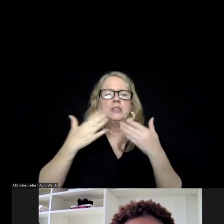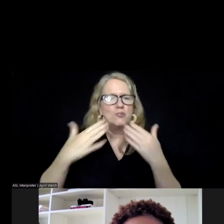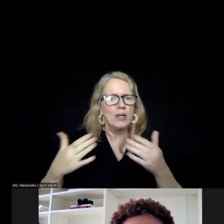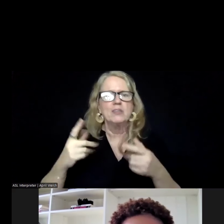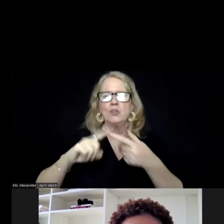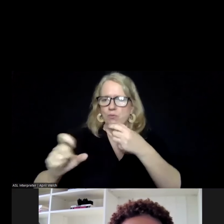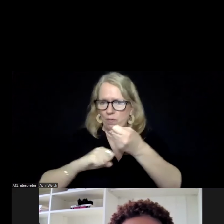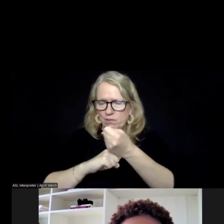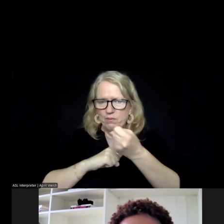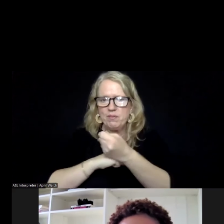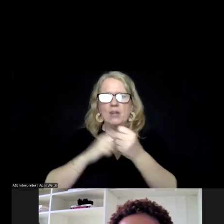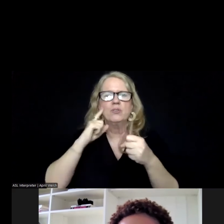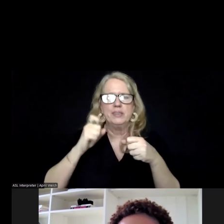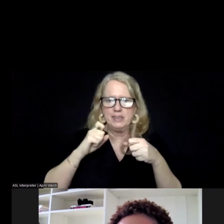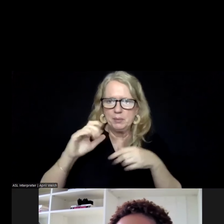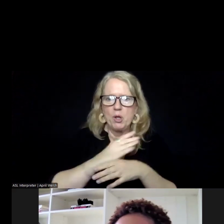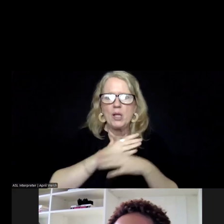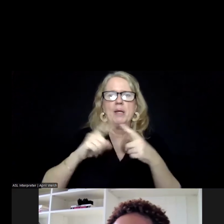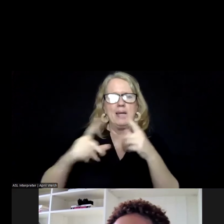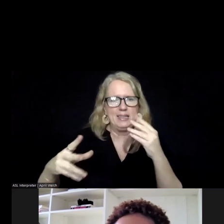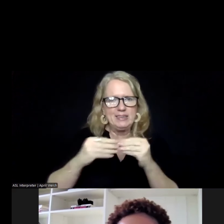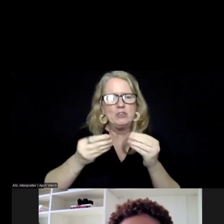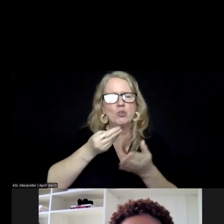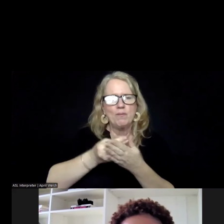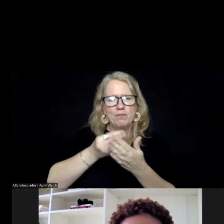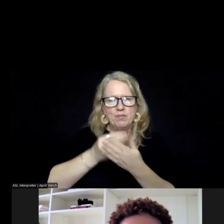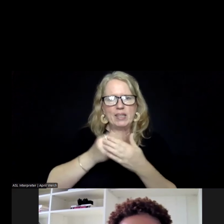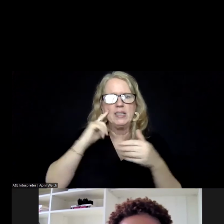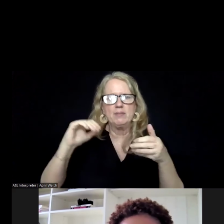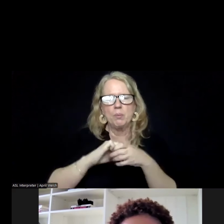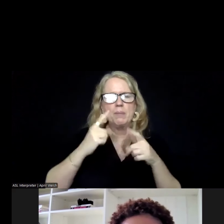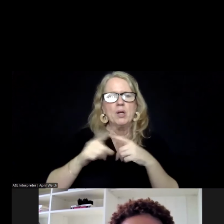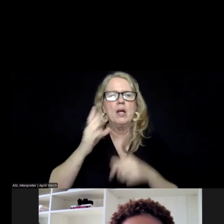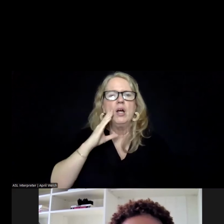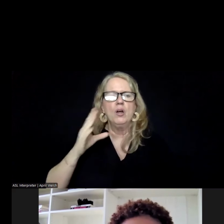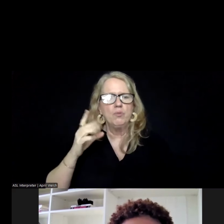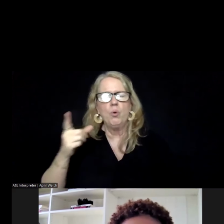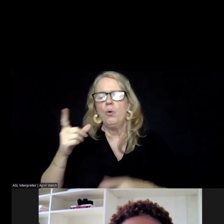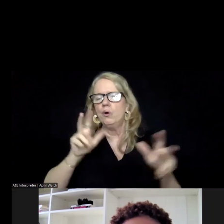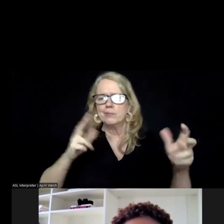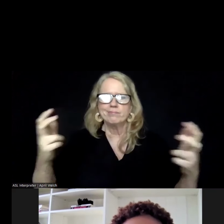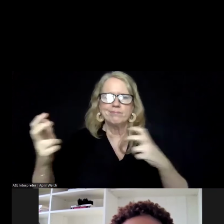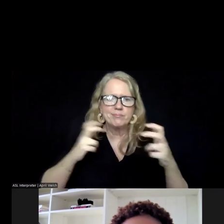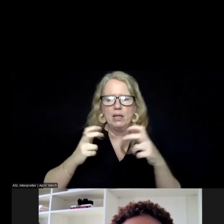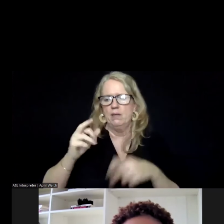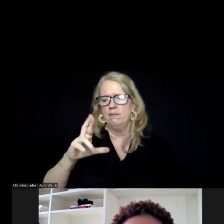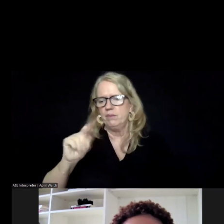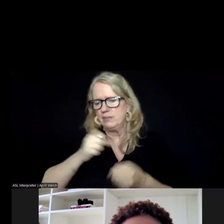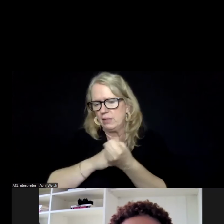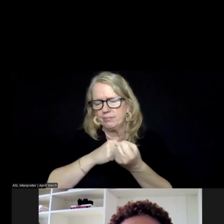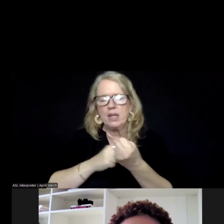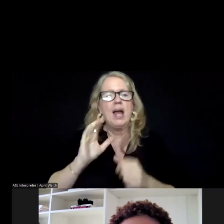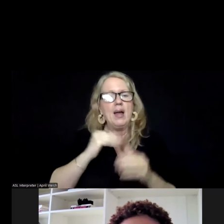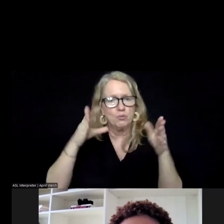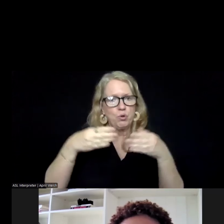founding partners with PEGS Foundation and our additional funding partners from Pew Charitable Trusts and other funders. Our focus is